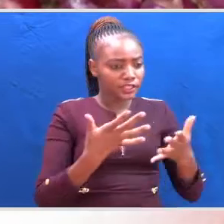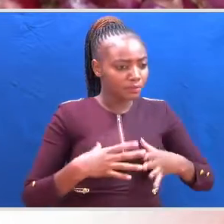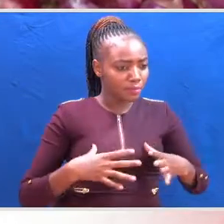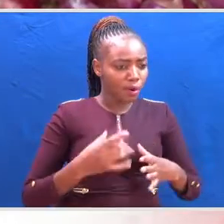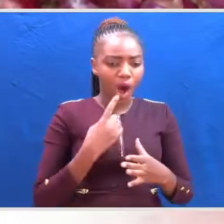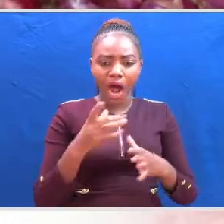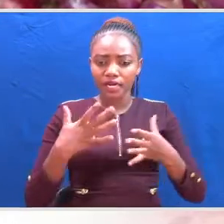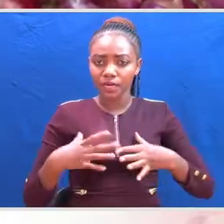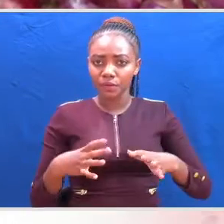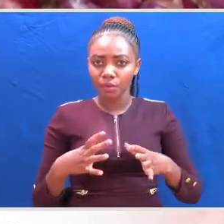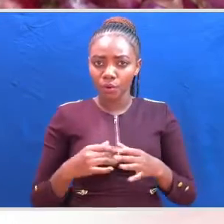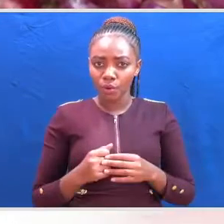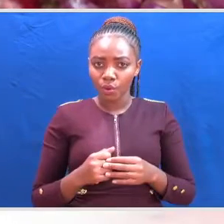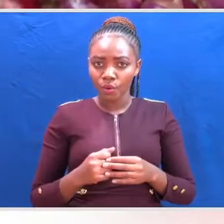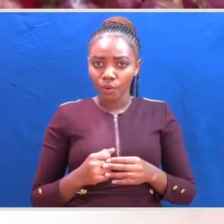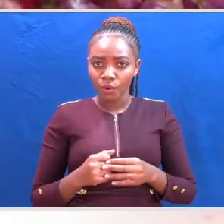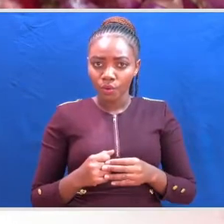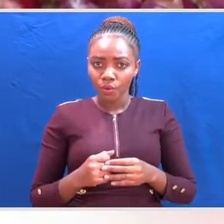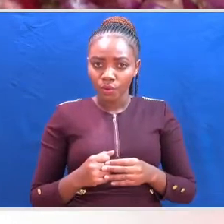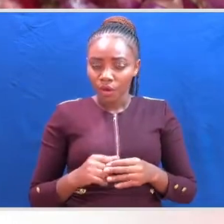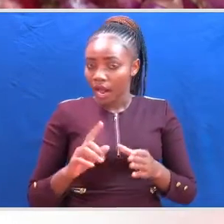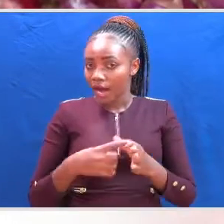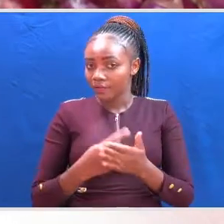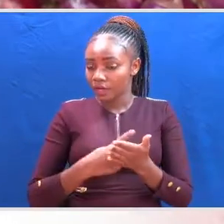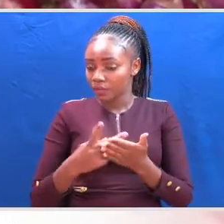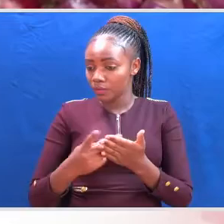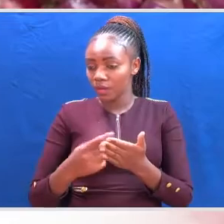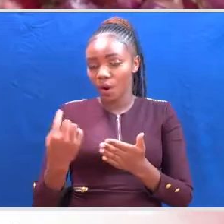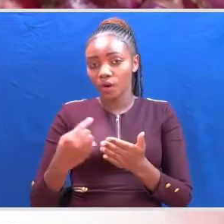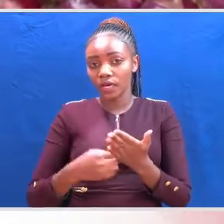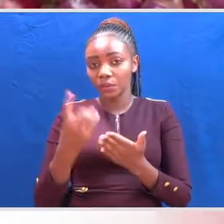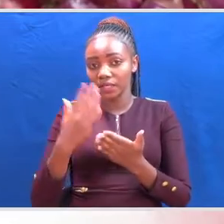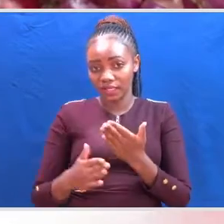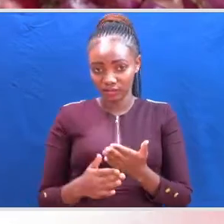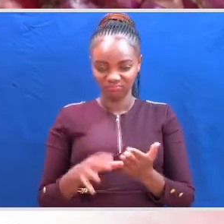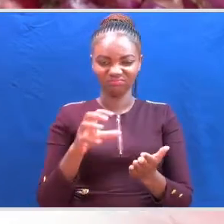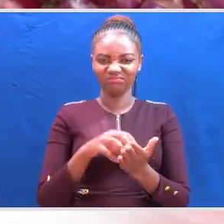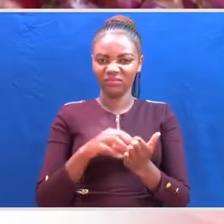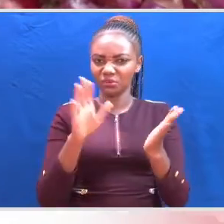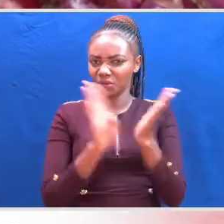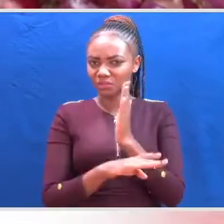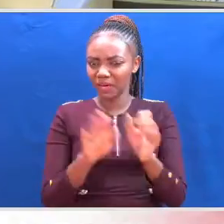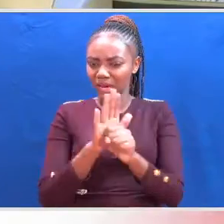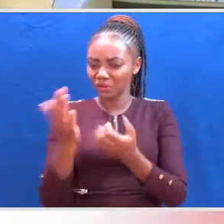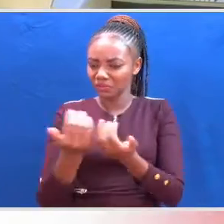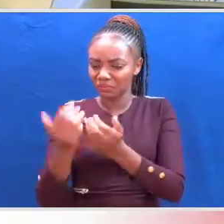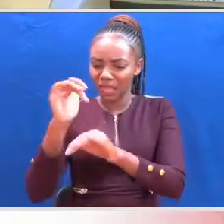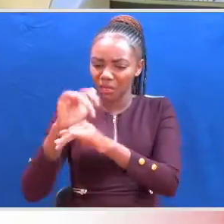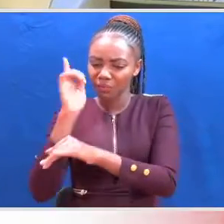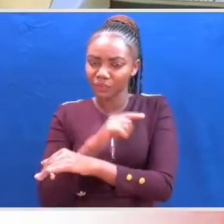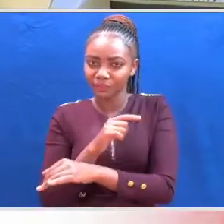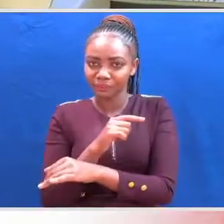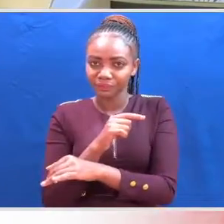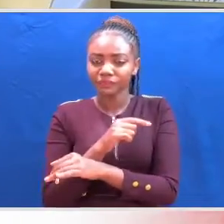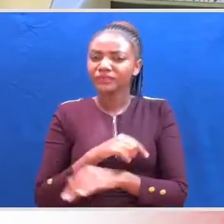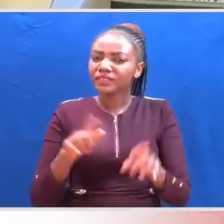remember, we were doing like 1,000 people in one weekend. So it was just bad. Like many businesses died. According to